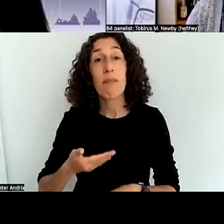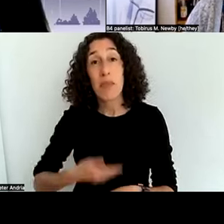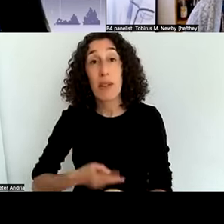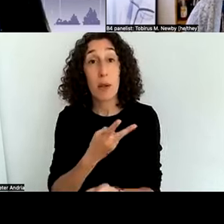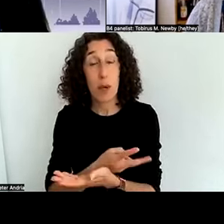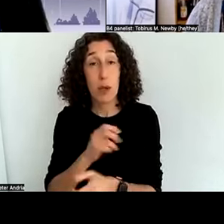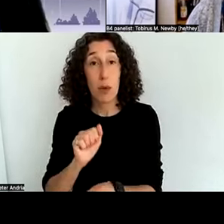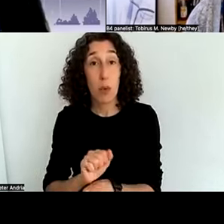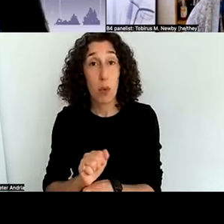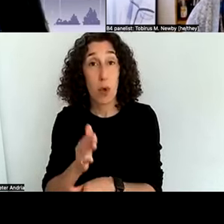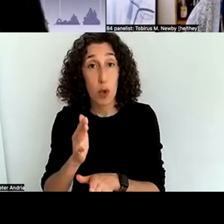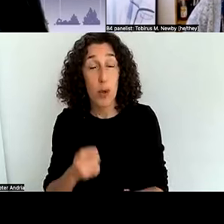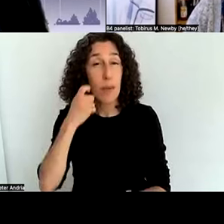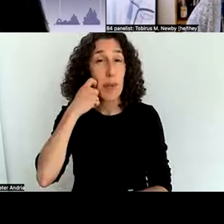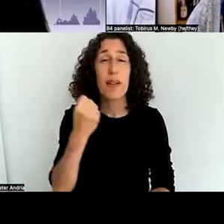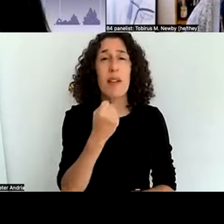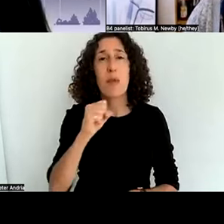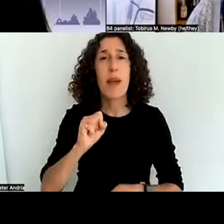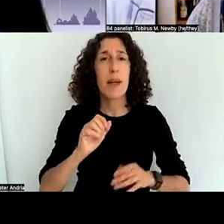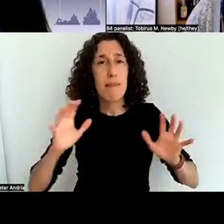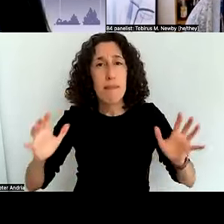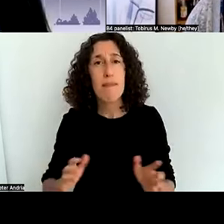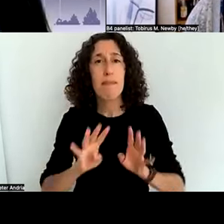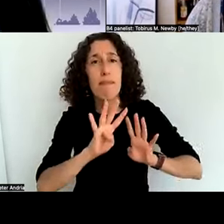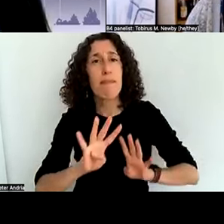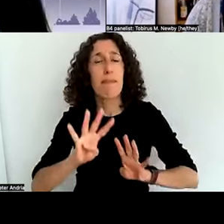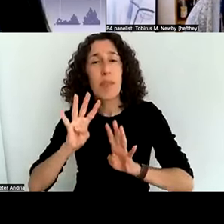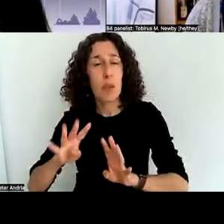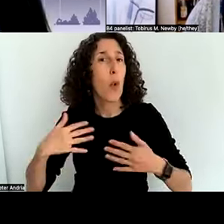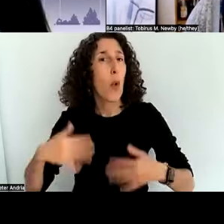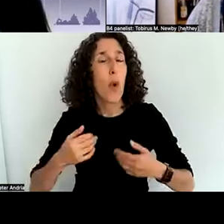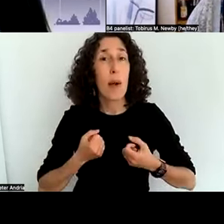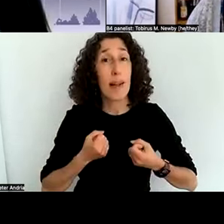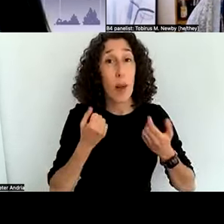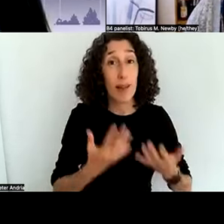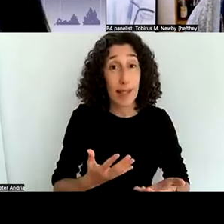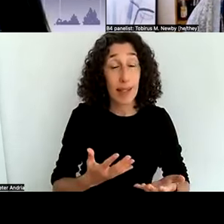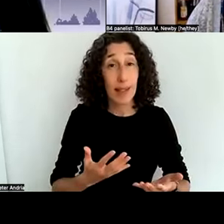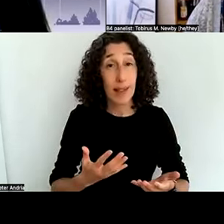incredible and exhausting and tense all at once.